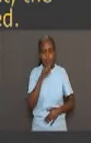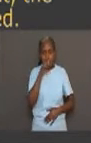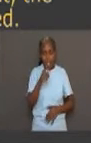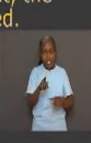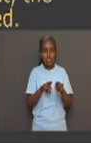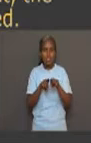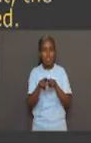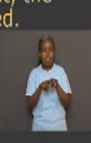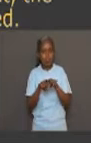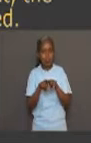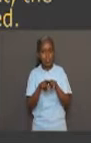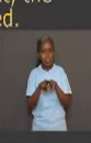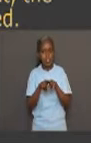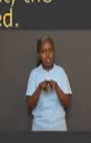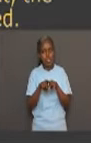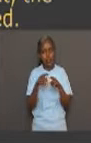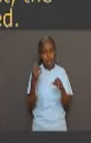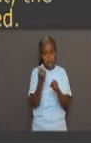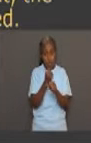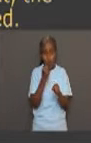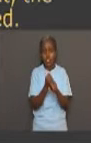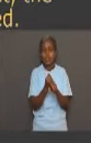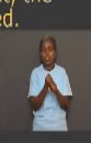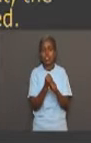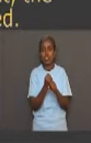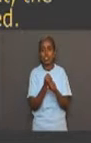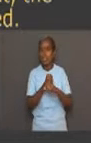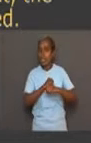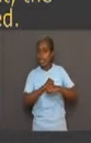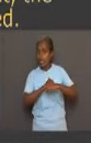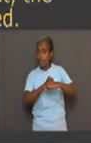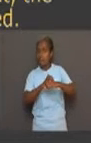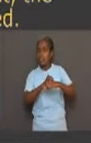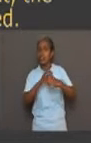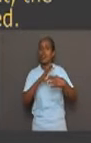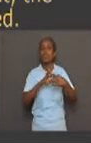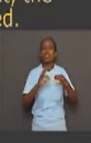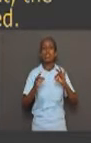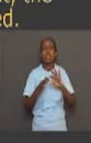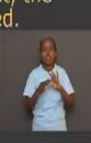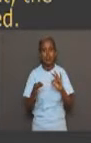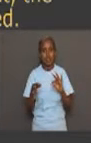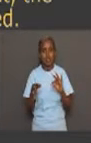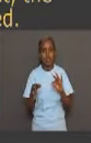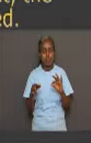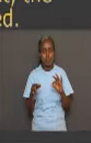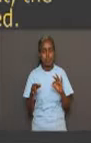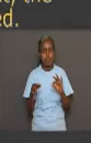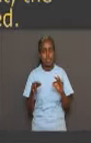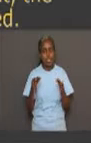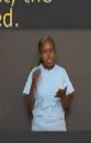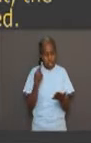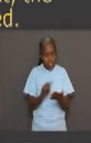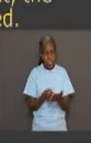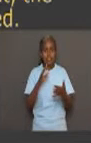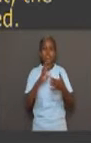valid argument can be constructed in defense of a statement,